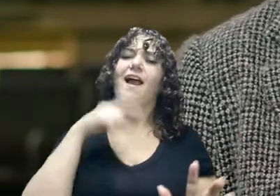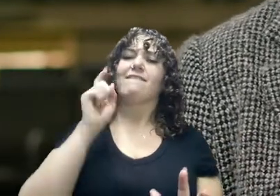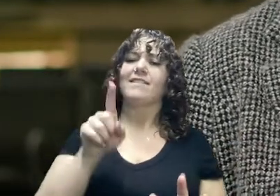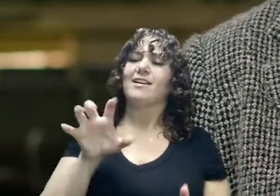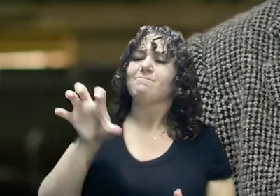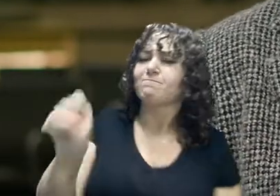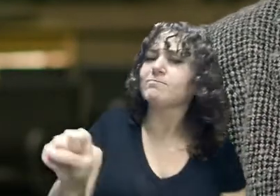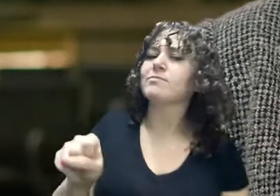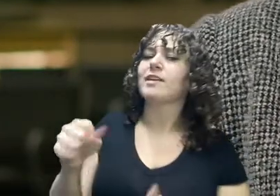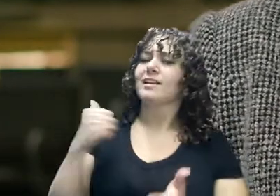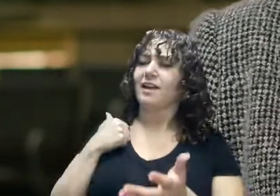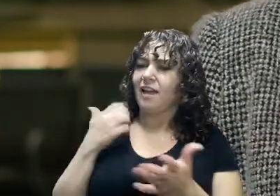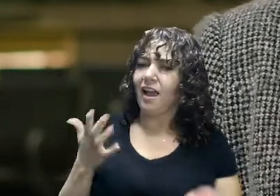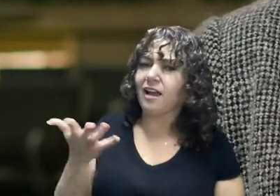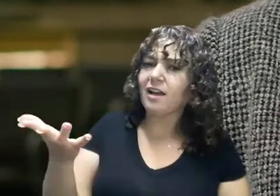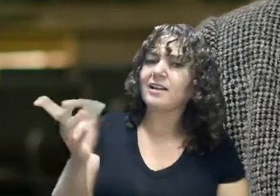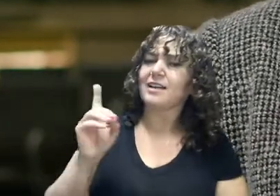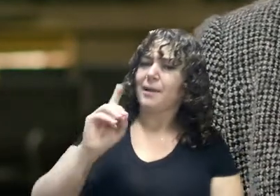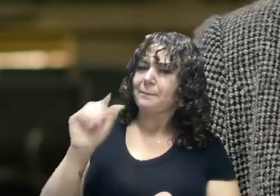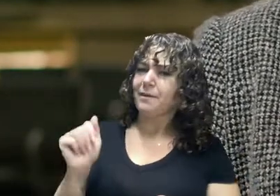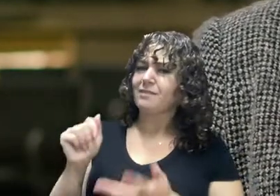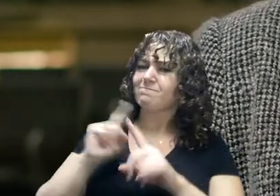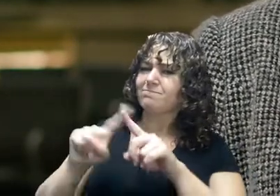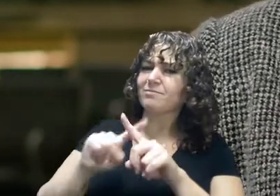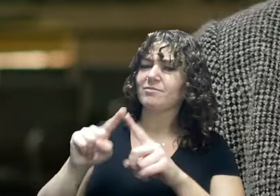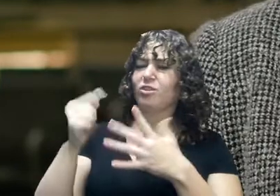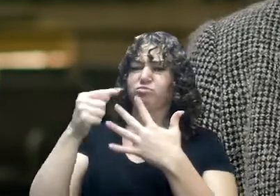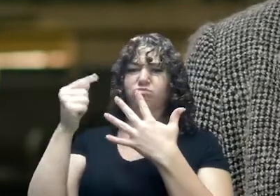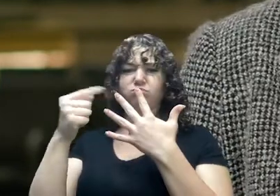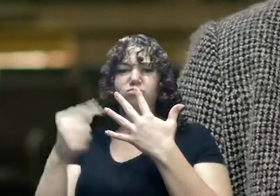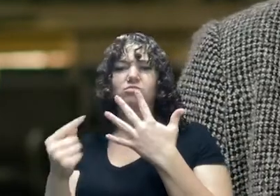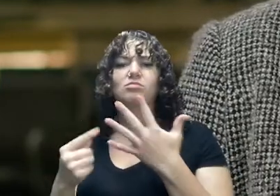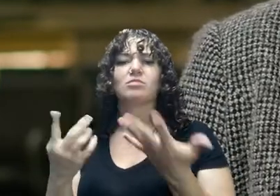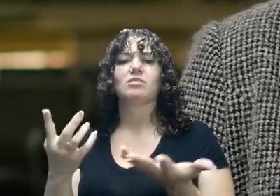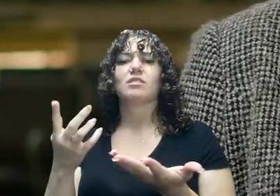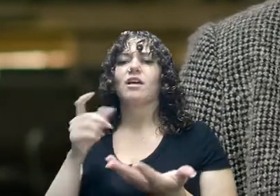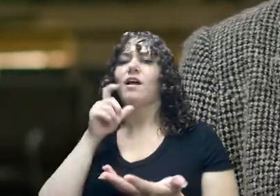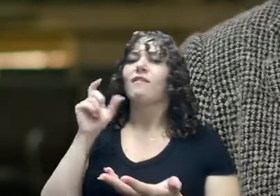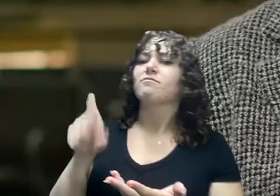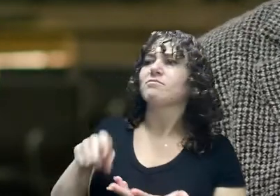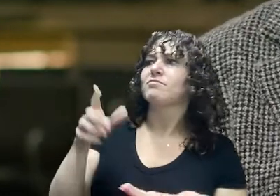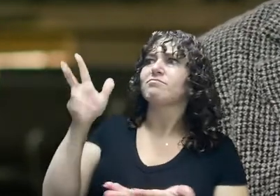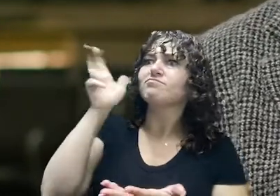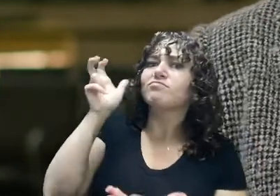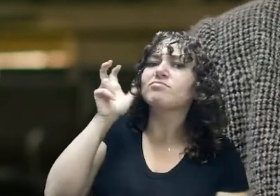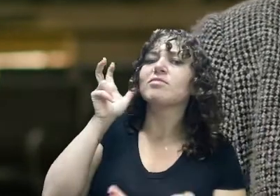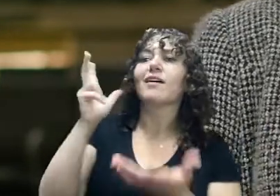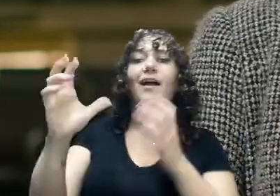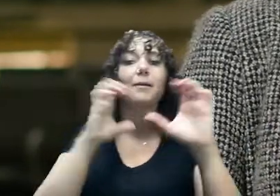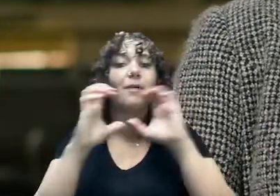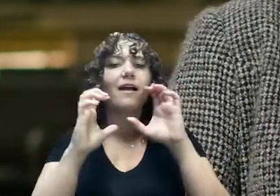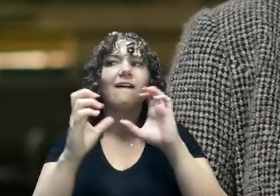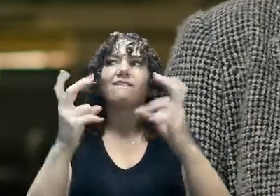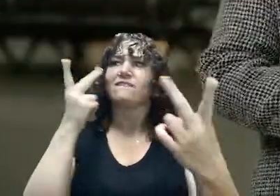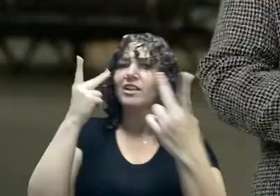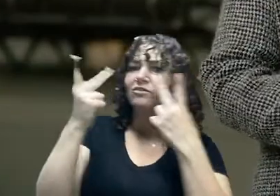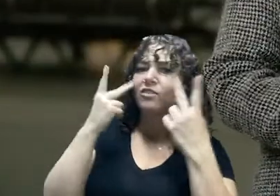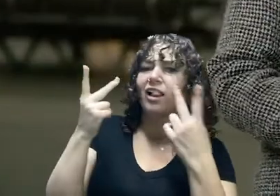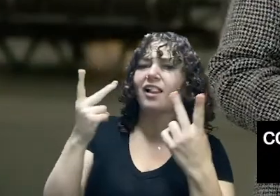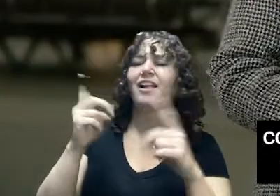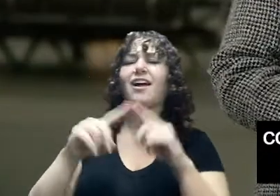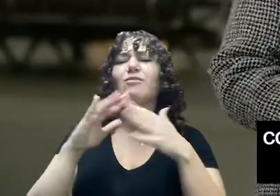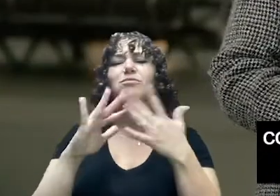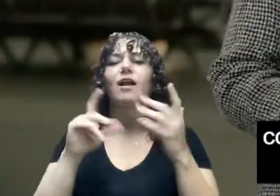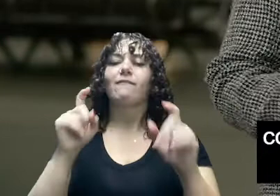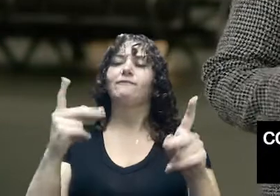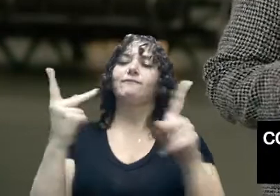need to reach Canadians that have disabilities using different modalities. So whether that be audio communication,